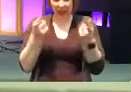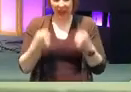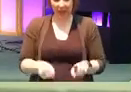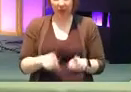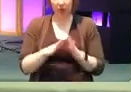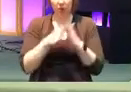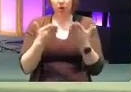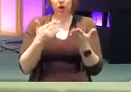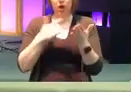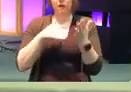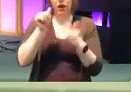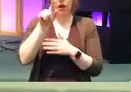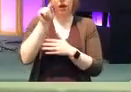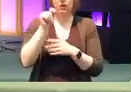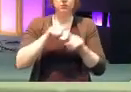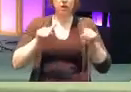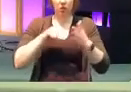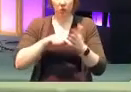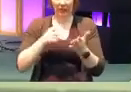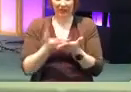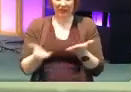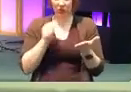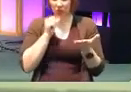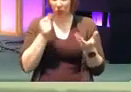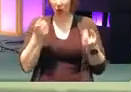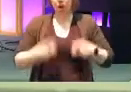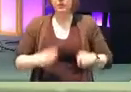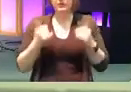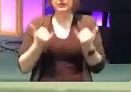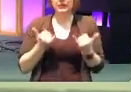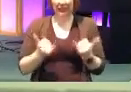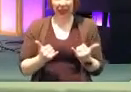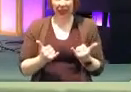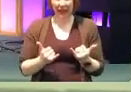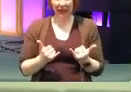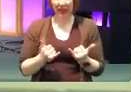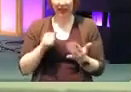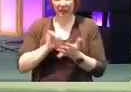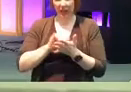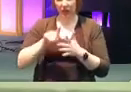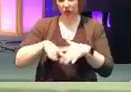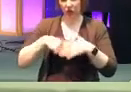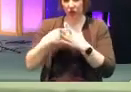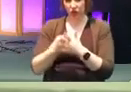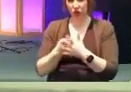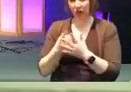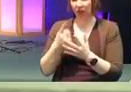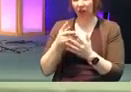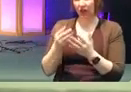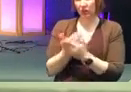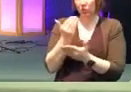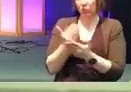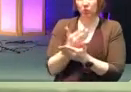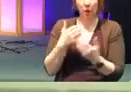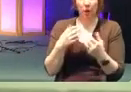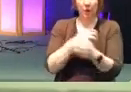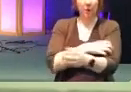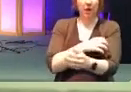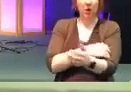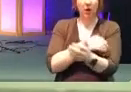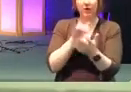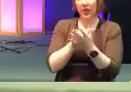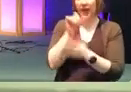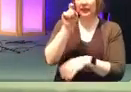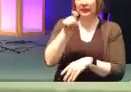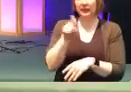but those things don't happen today. The reason for those things was just to get the church started. There was a fresh power that was needed.